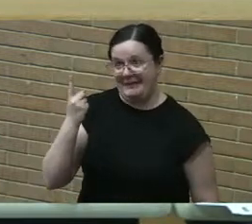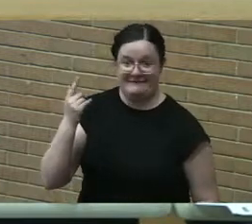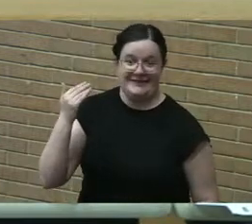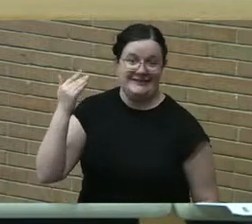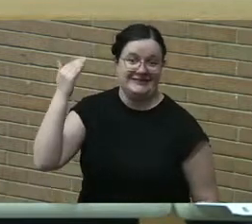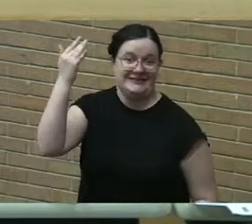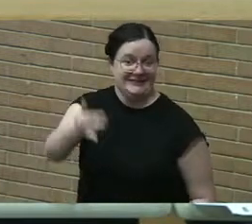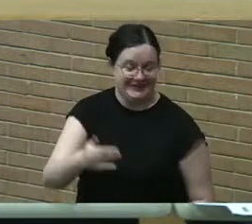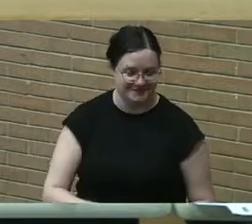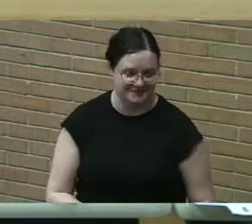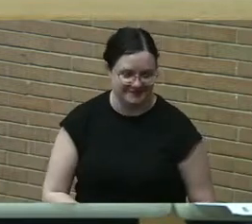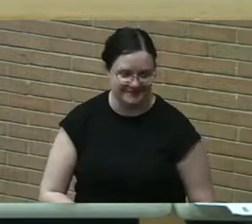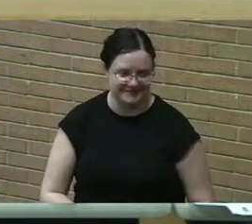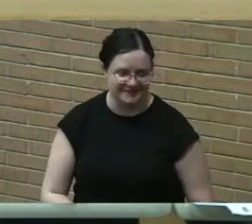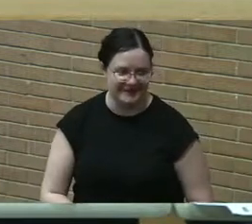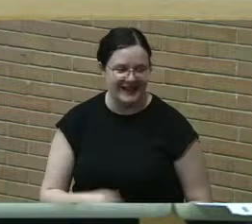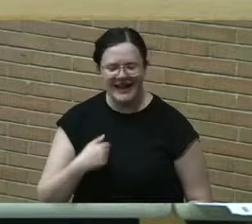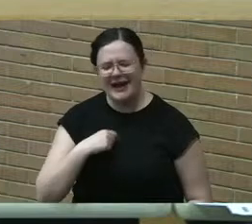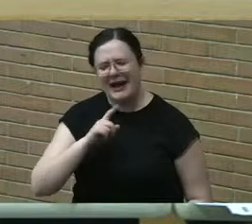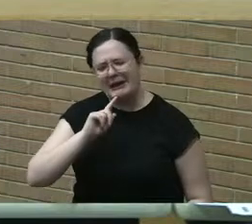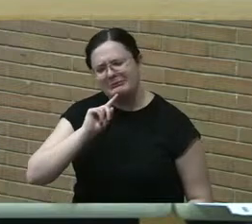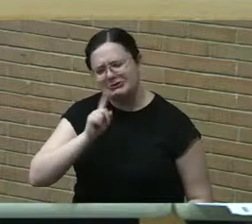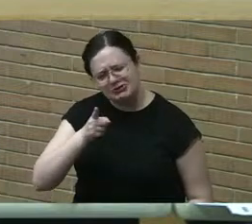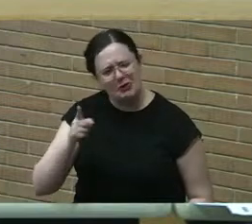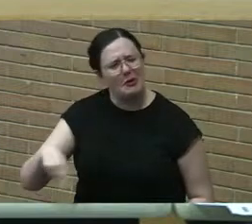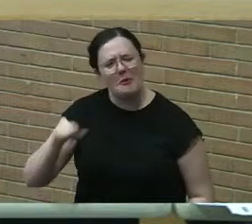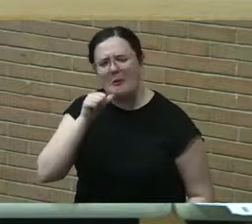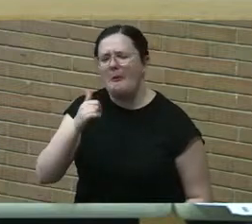sure they won't make that